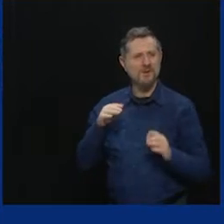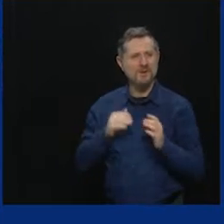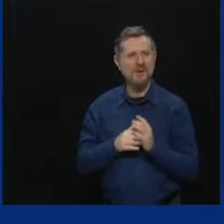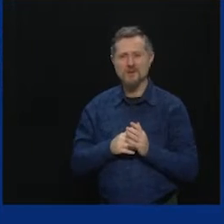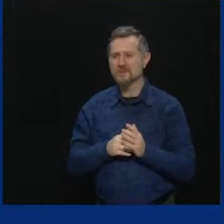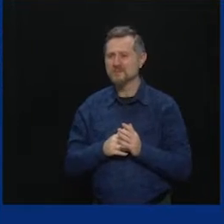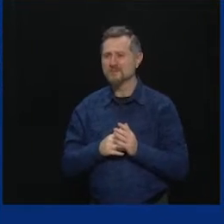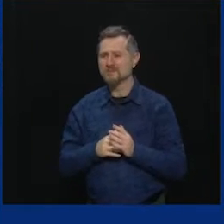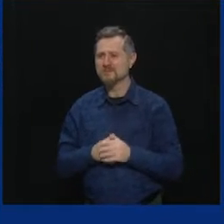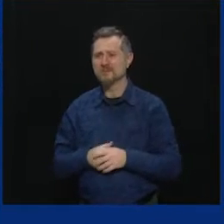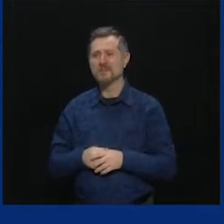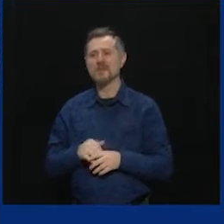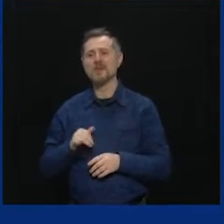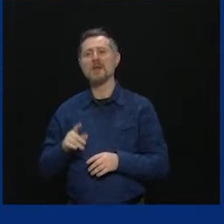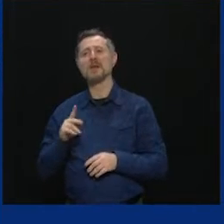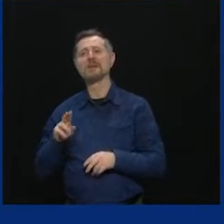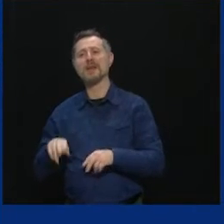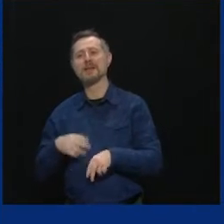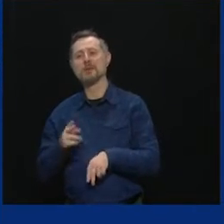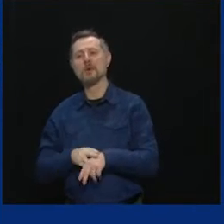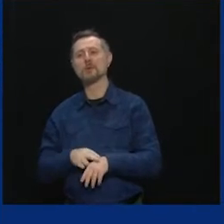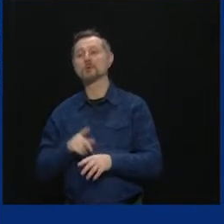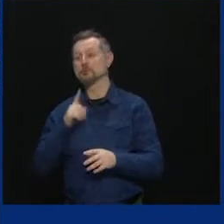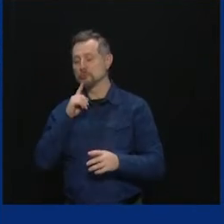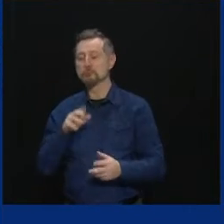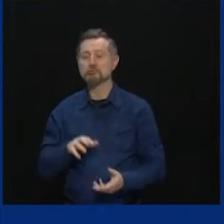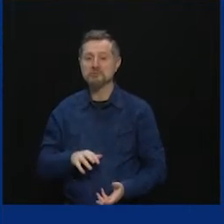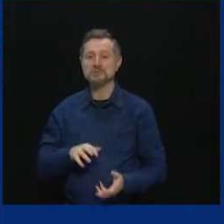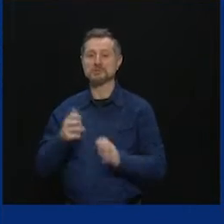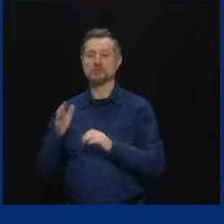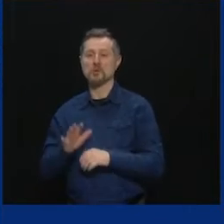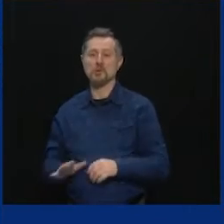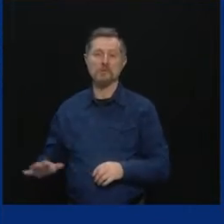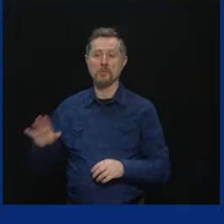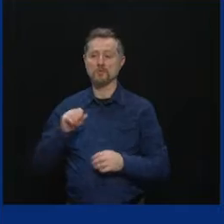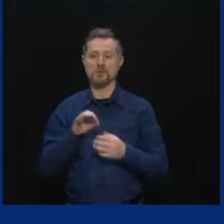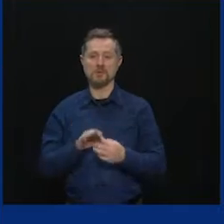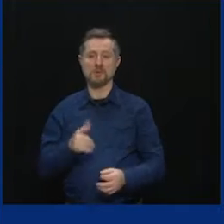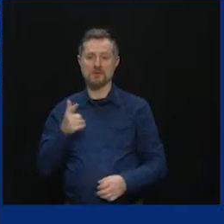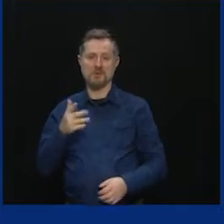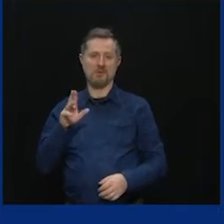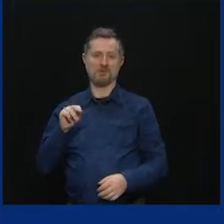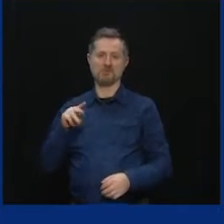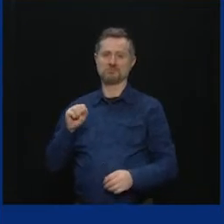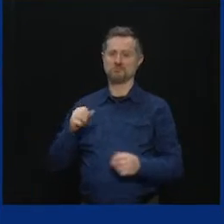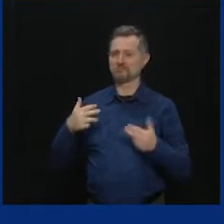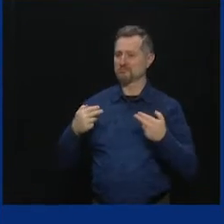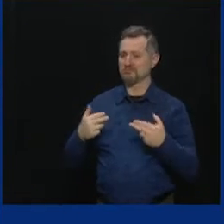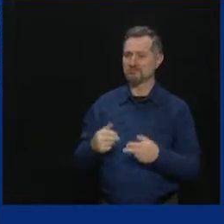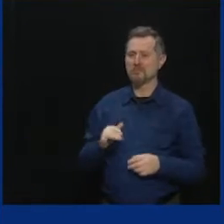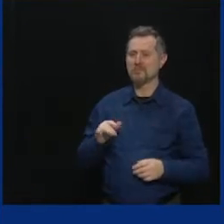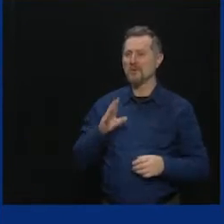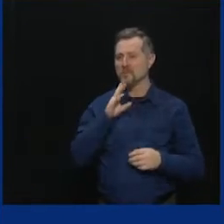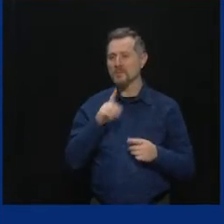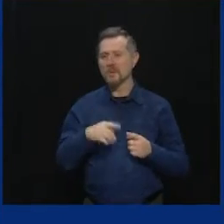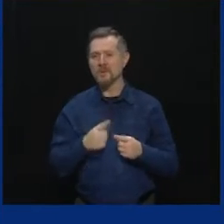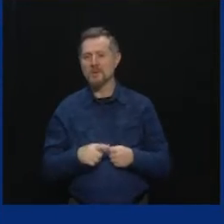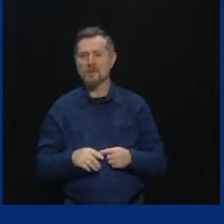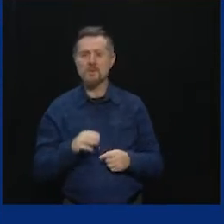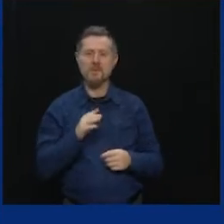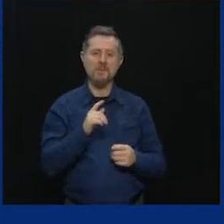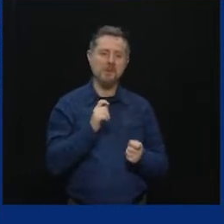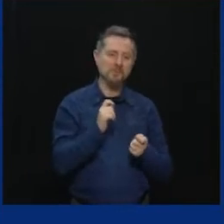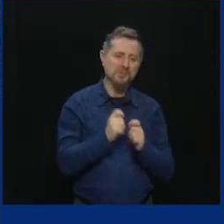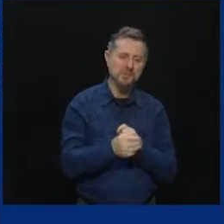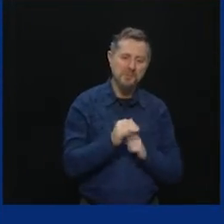just here, a national crisis around guns. And even here they're talking about bail reform and so. No, this